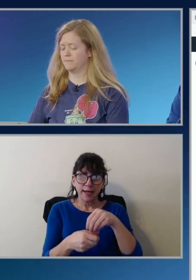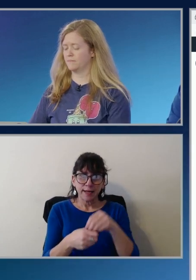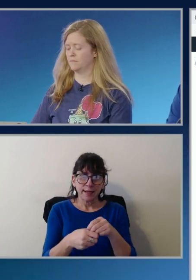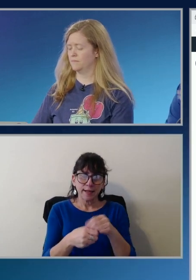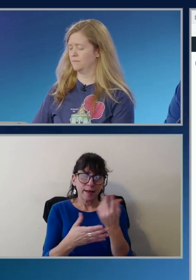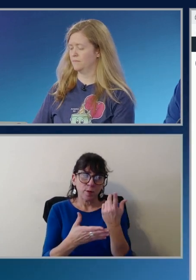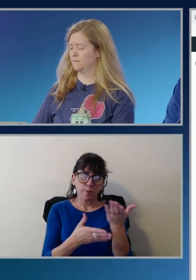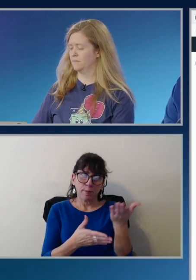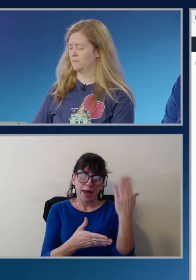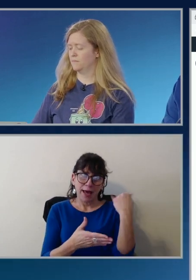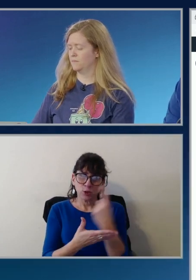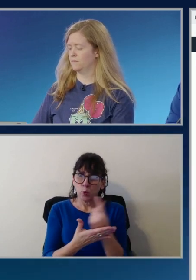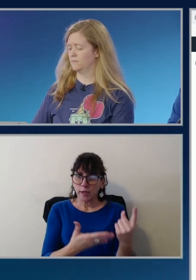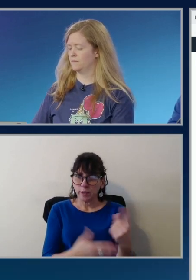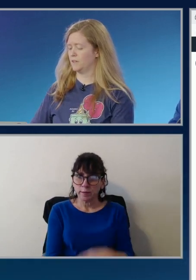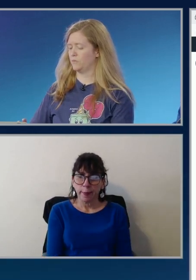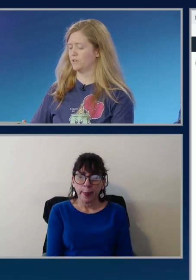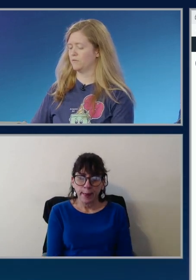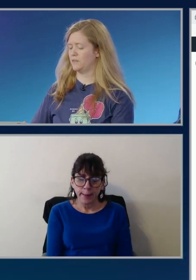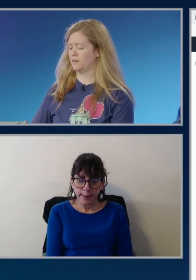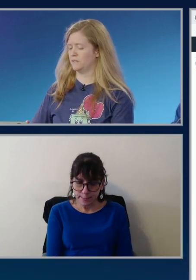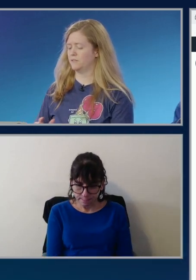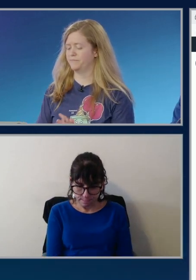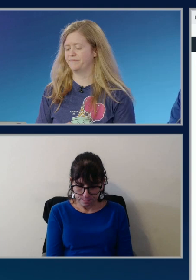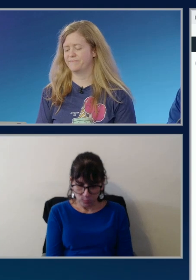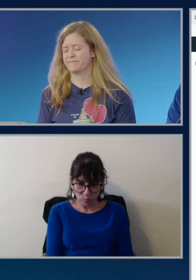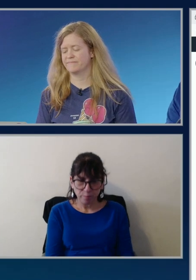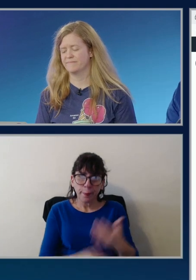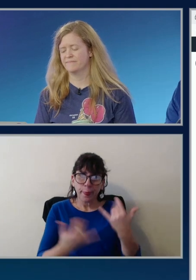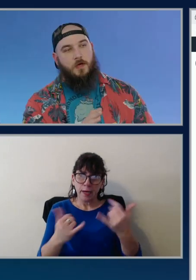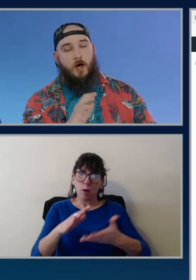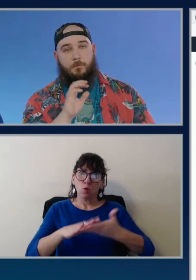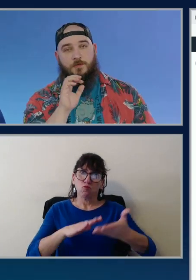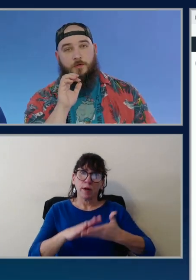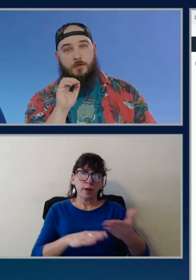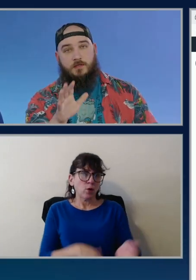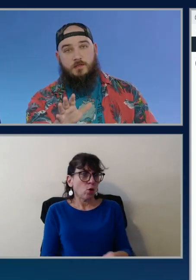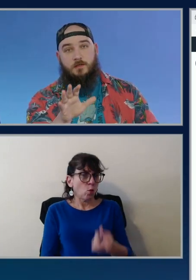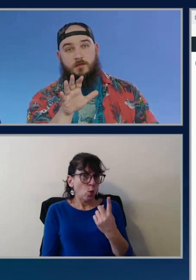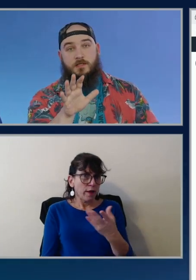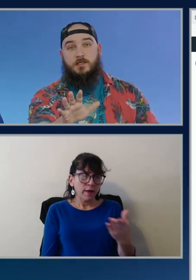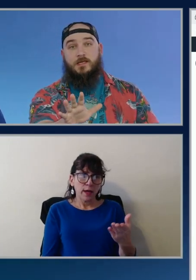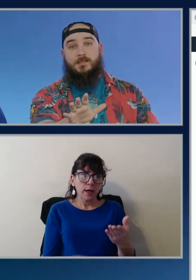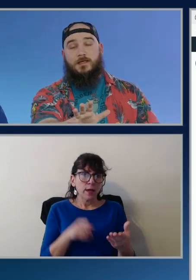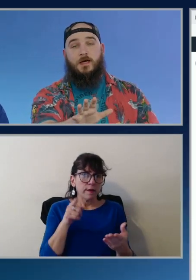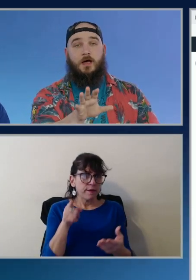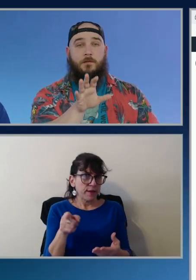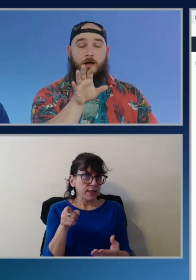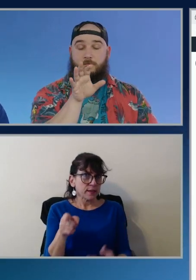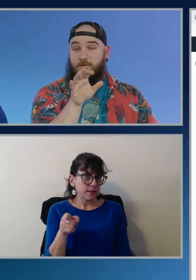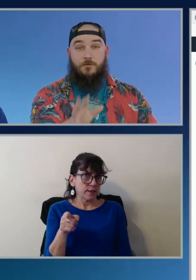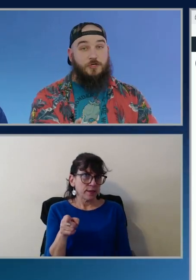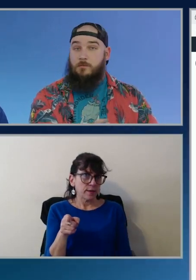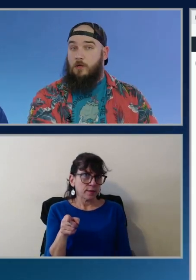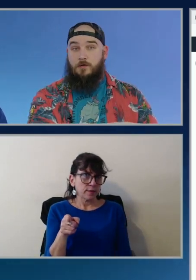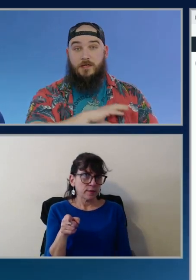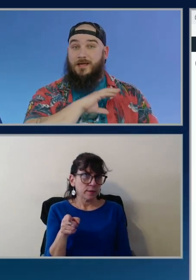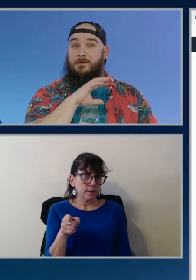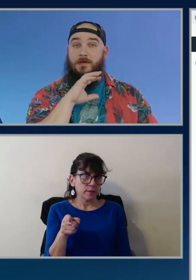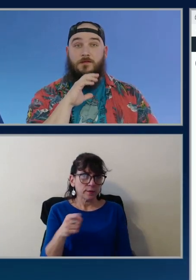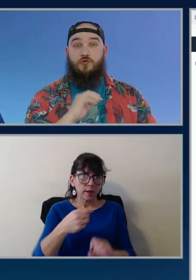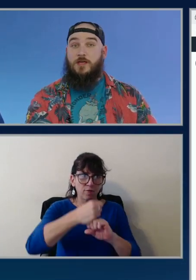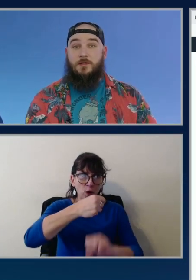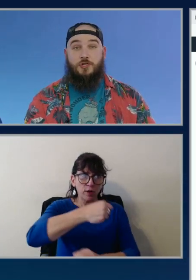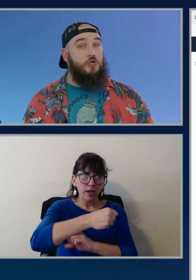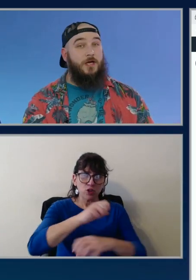week. Okay. And we're going to run this. One thing, chat. So this is a foundational model. It